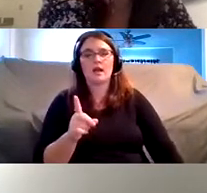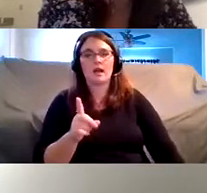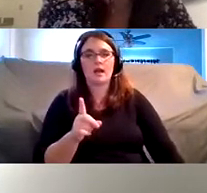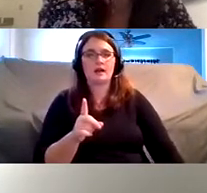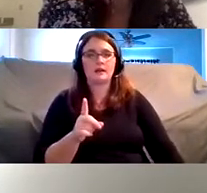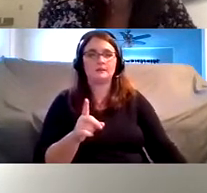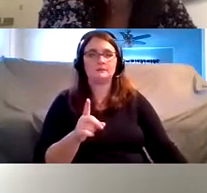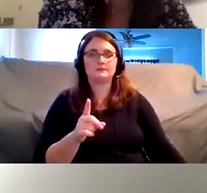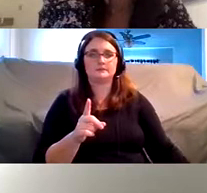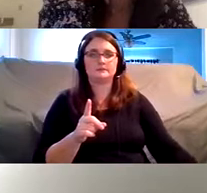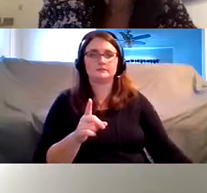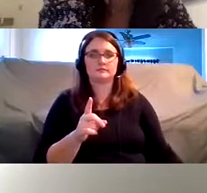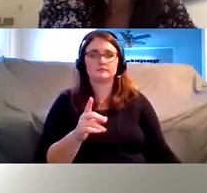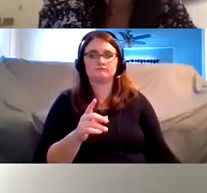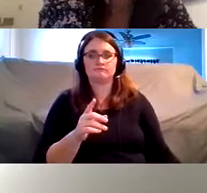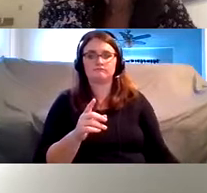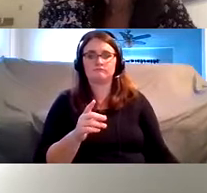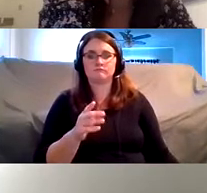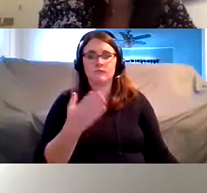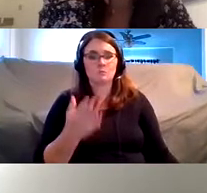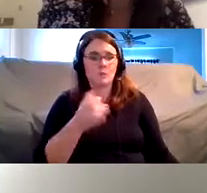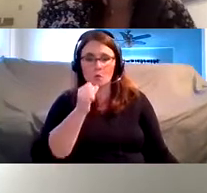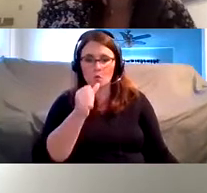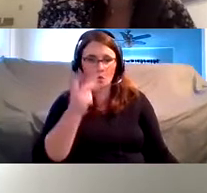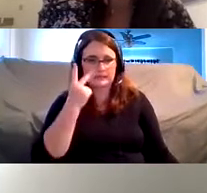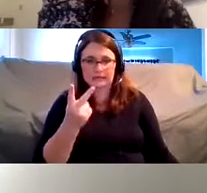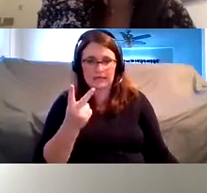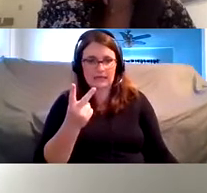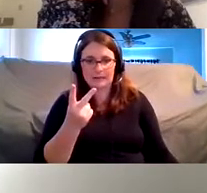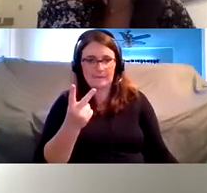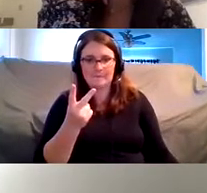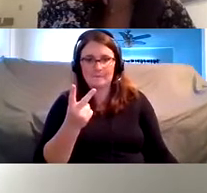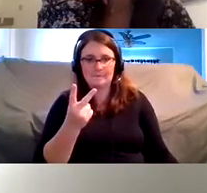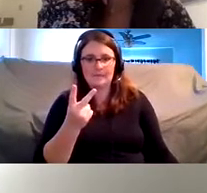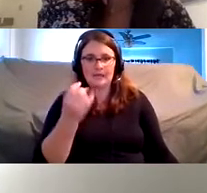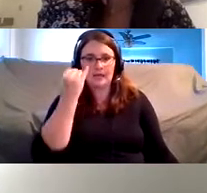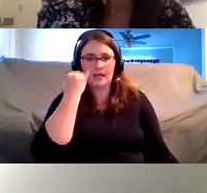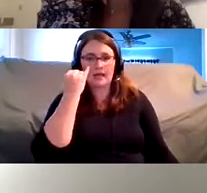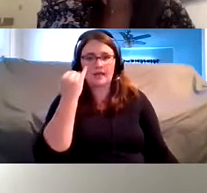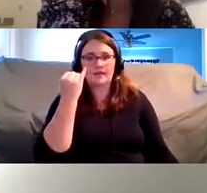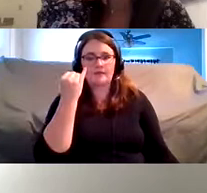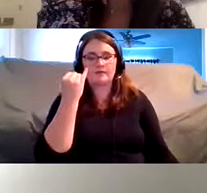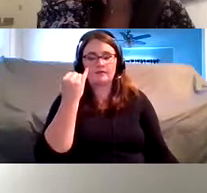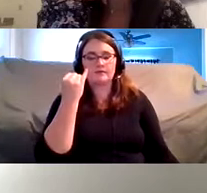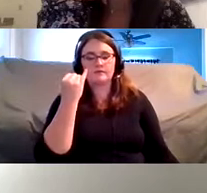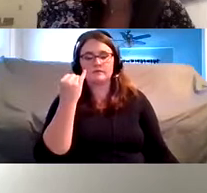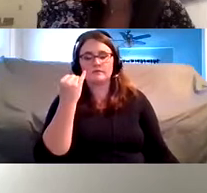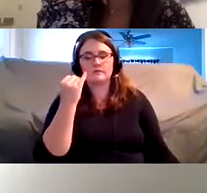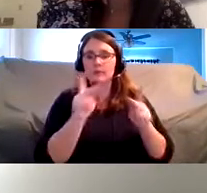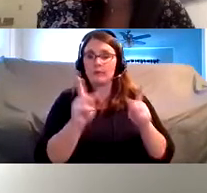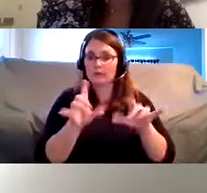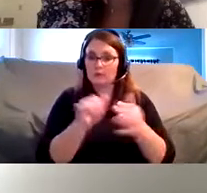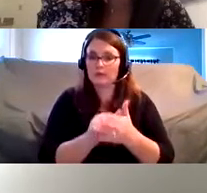people that are, you know, perpetrating these microaggressions or blatant acts of racism consider you as an